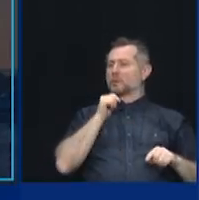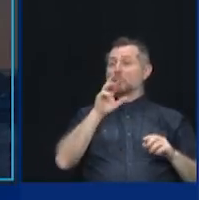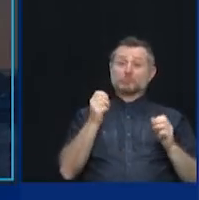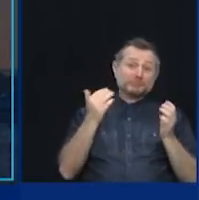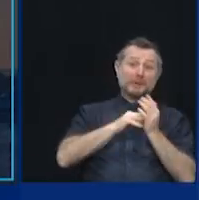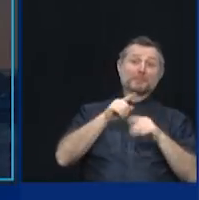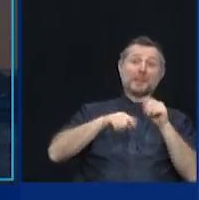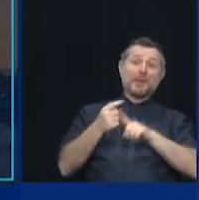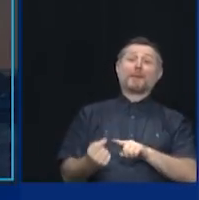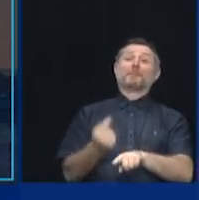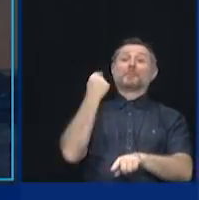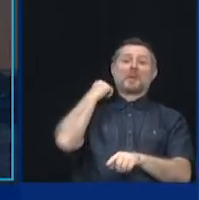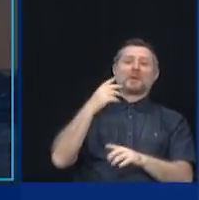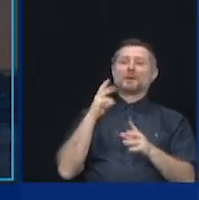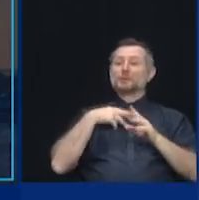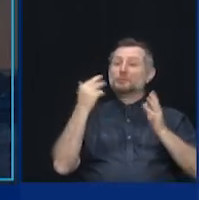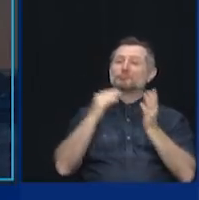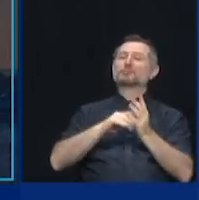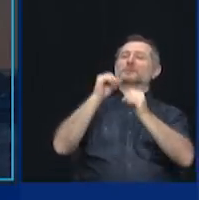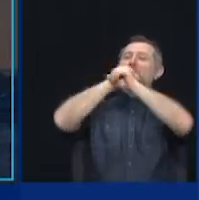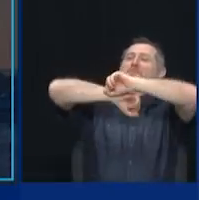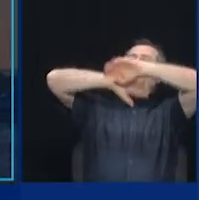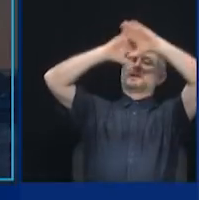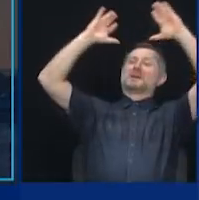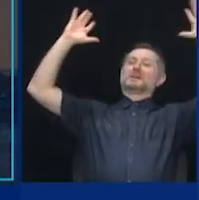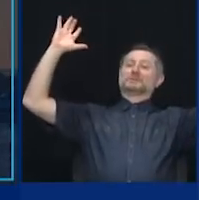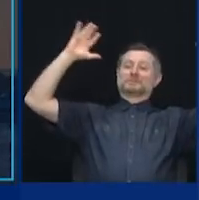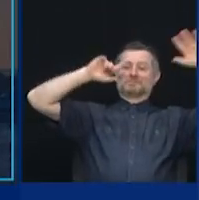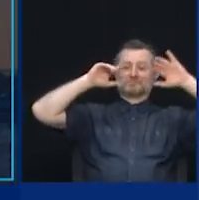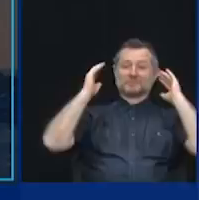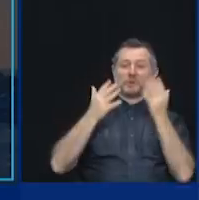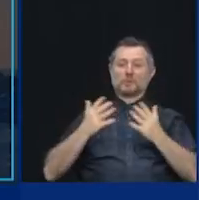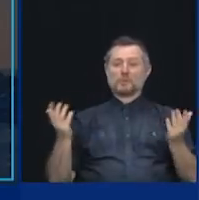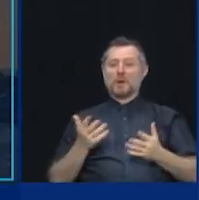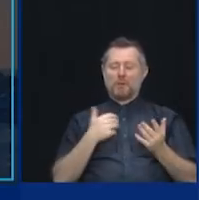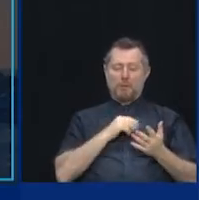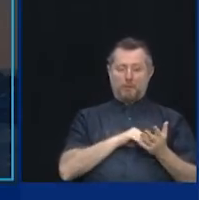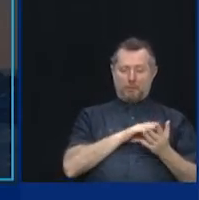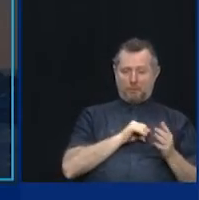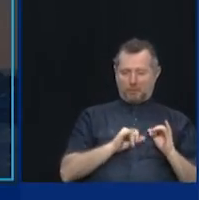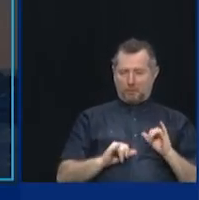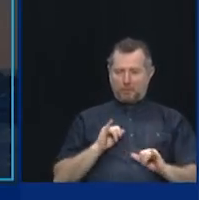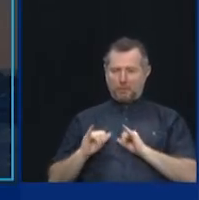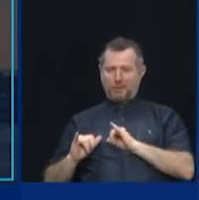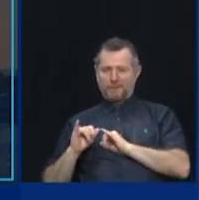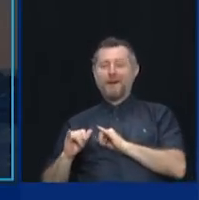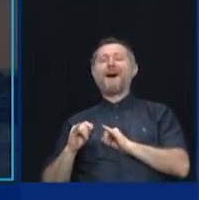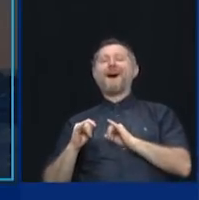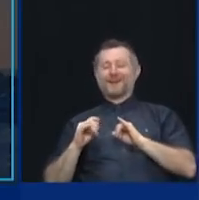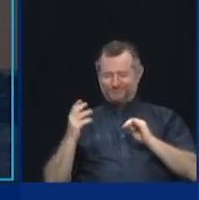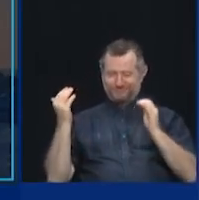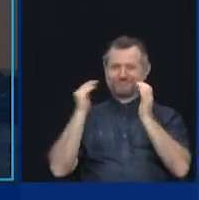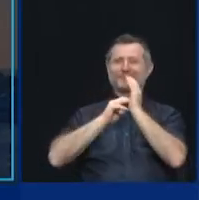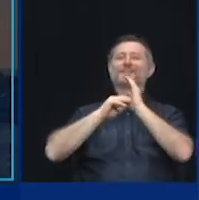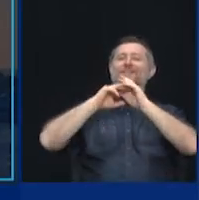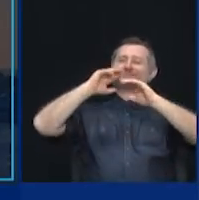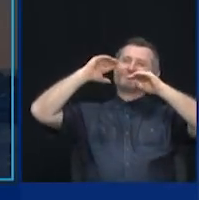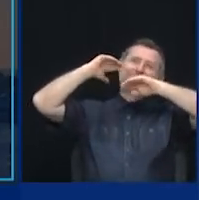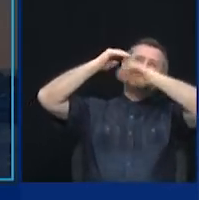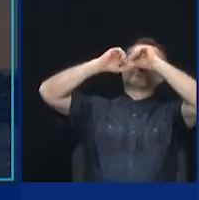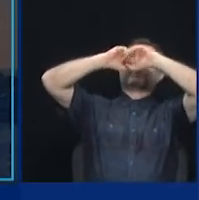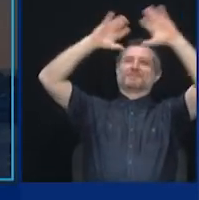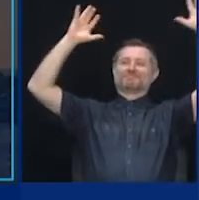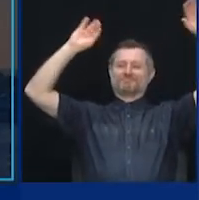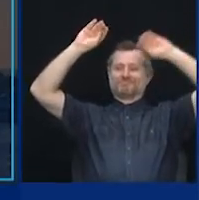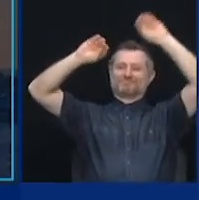York. What did we learn? And now we're going to reconstruct. And how do we reconstruct it better than ever before?